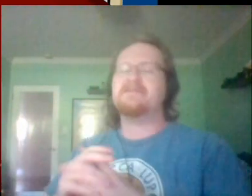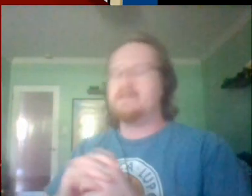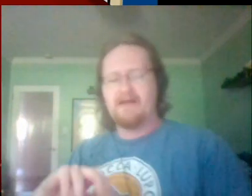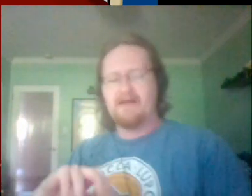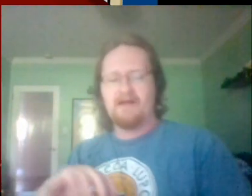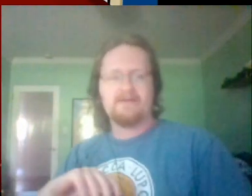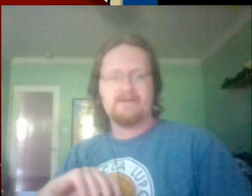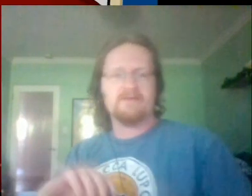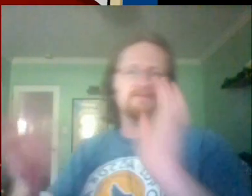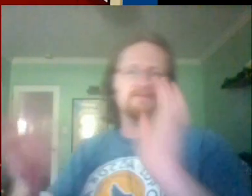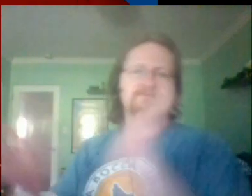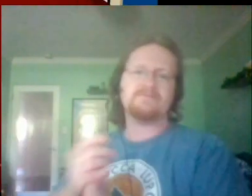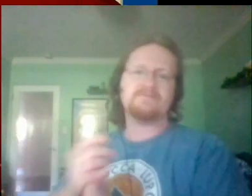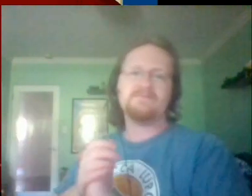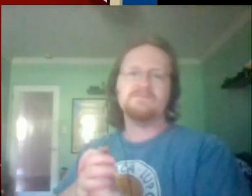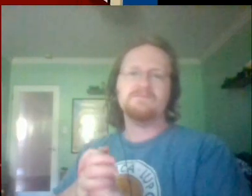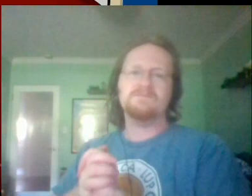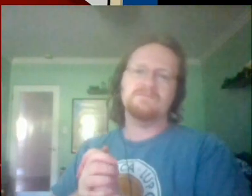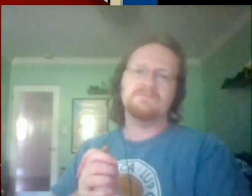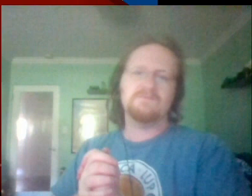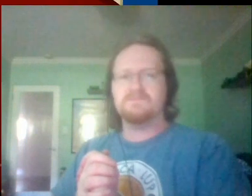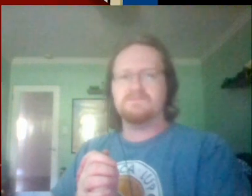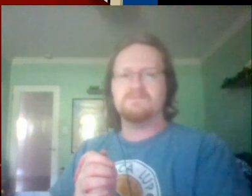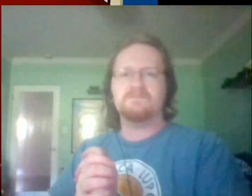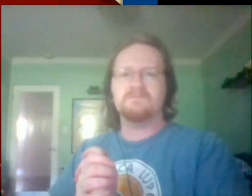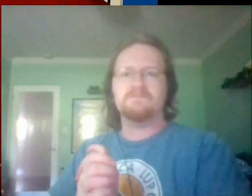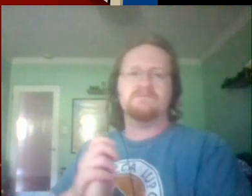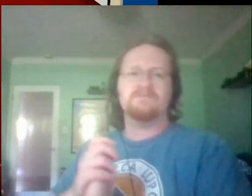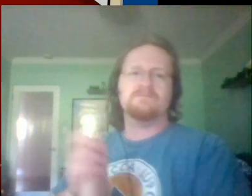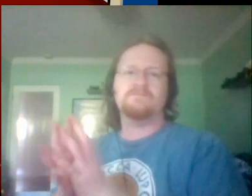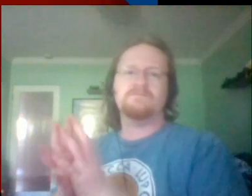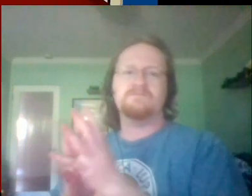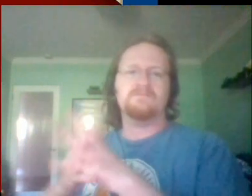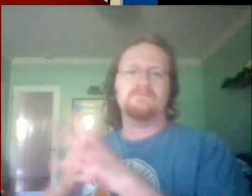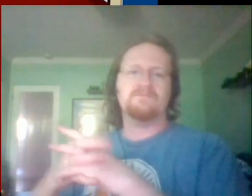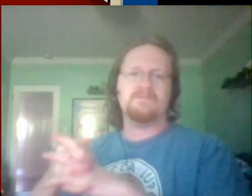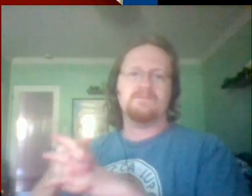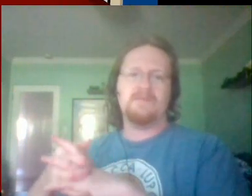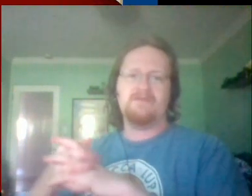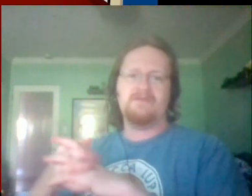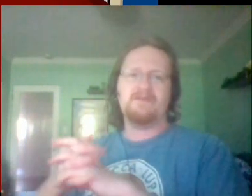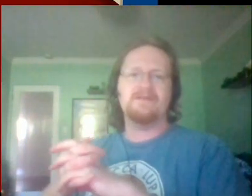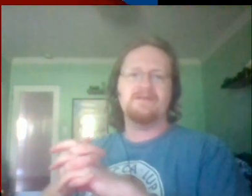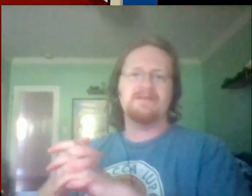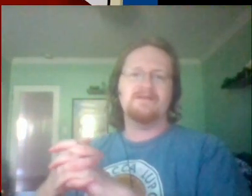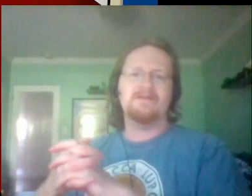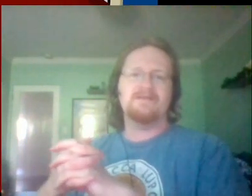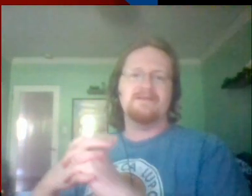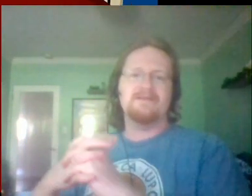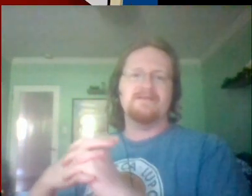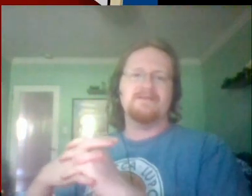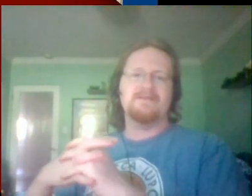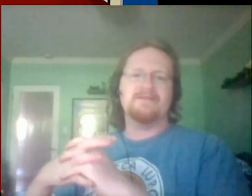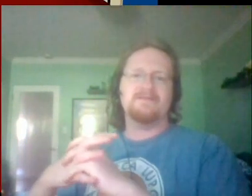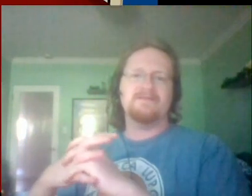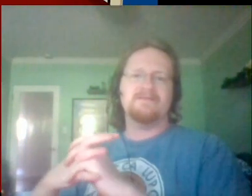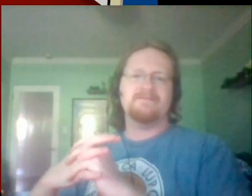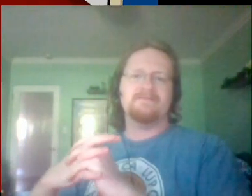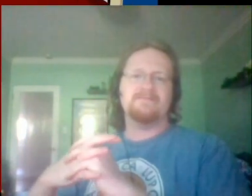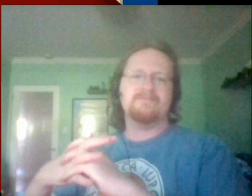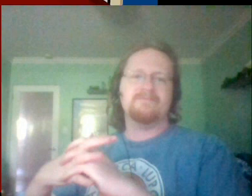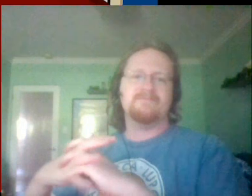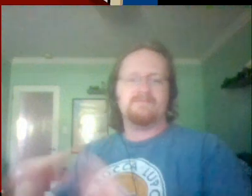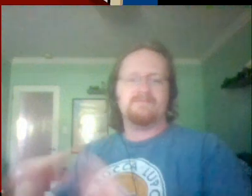things I like this one Does Strong Bad email have it's own local news even? If so, I hope it's better than my local news